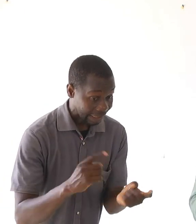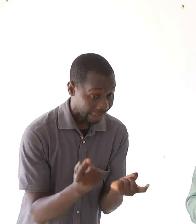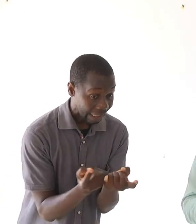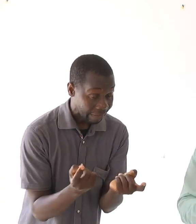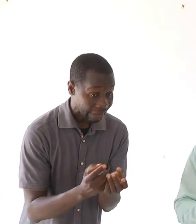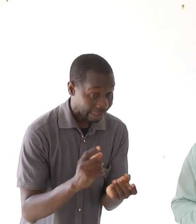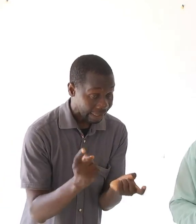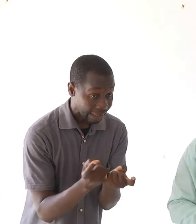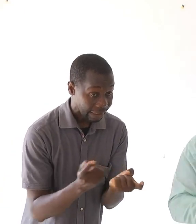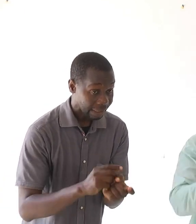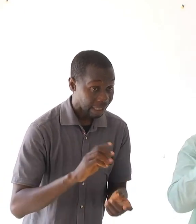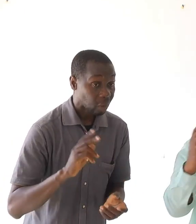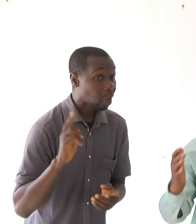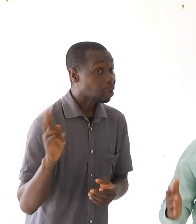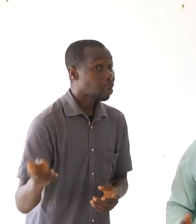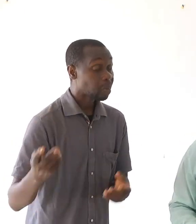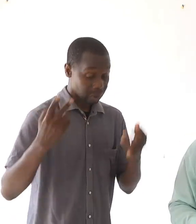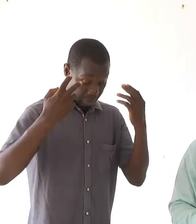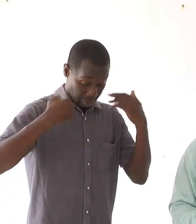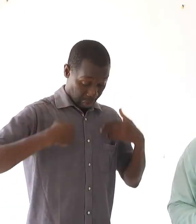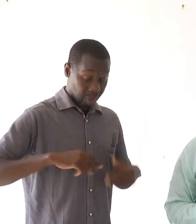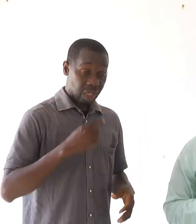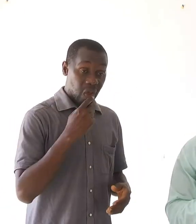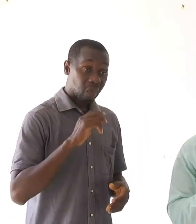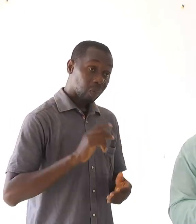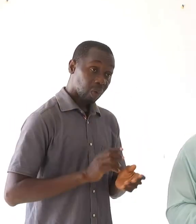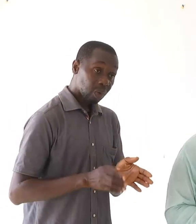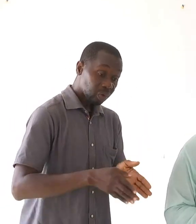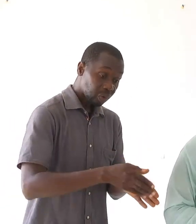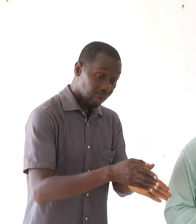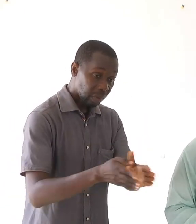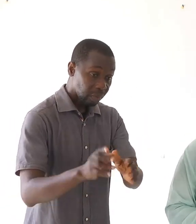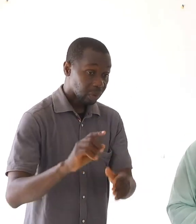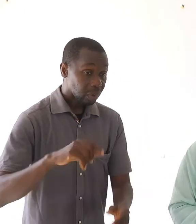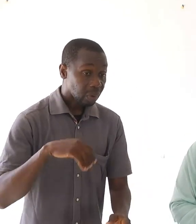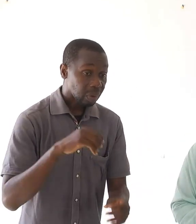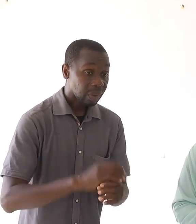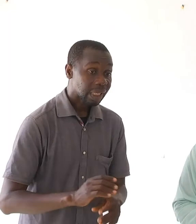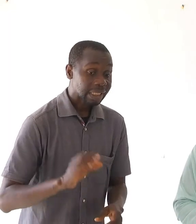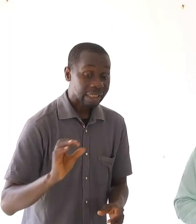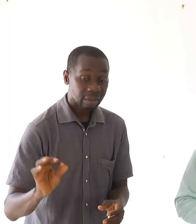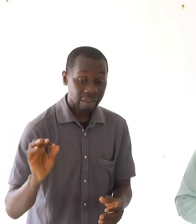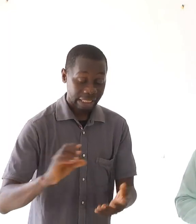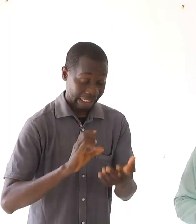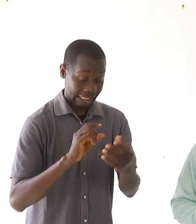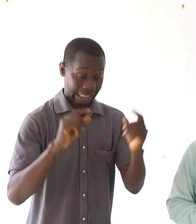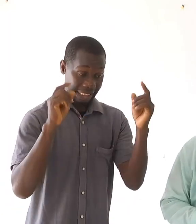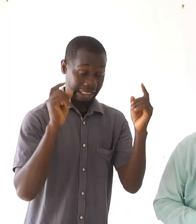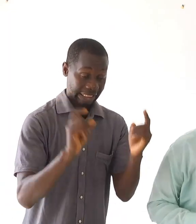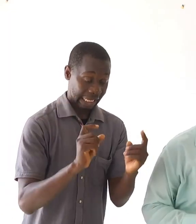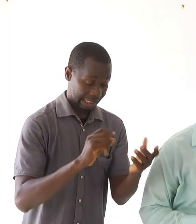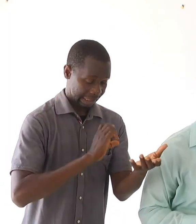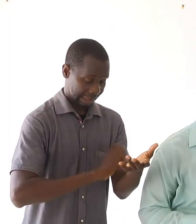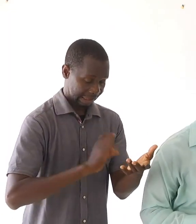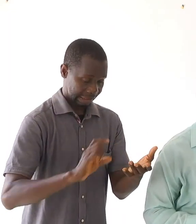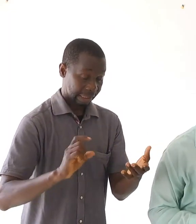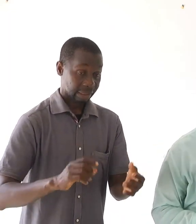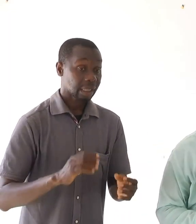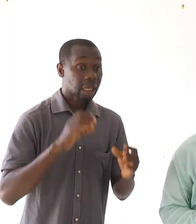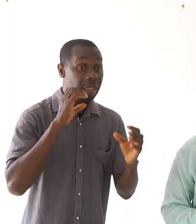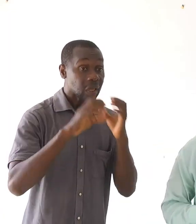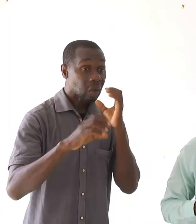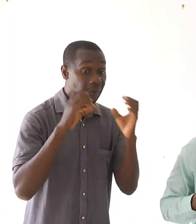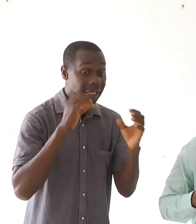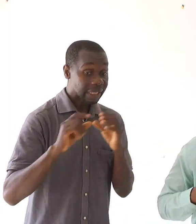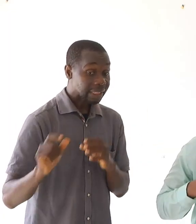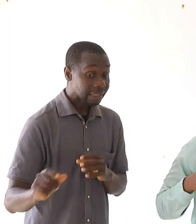called hormones, and these travel in the bloodstream, and they go to what we call target cells or target tissues, and they communicate to